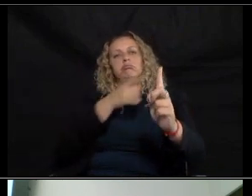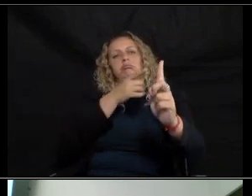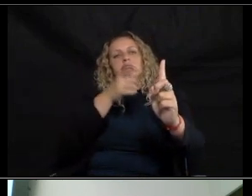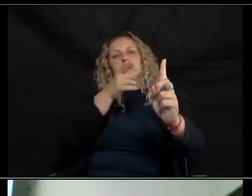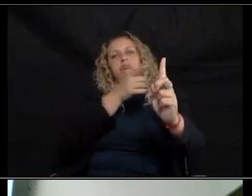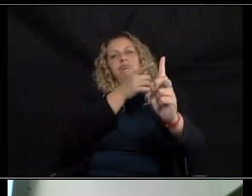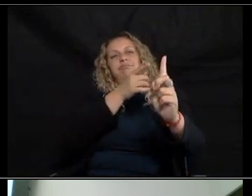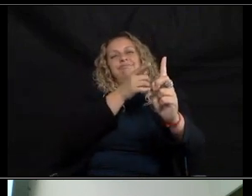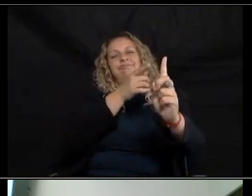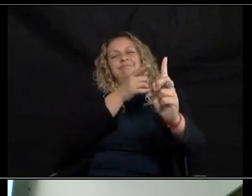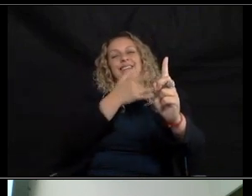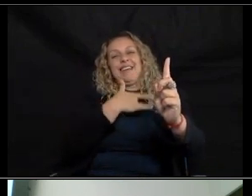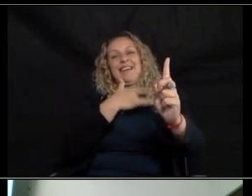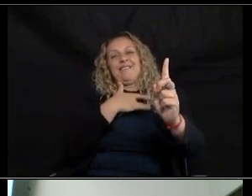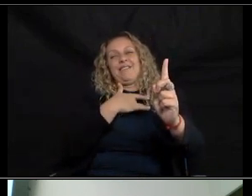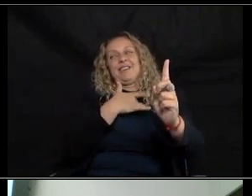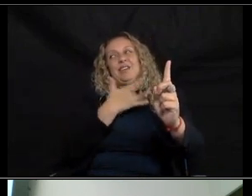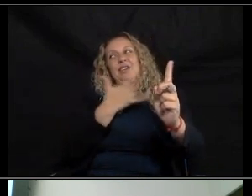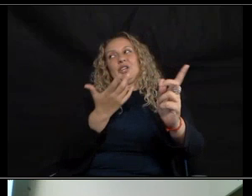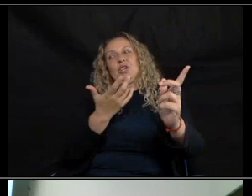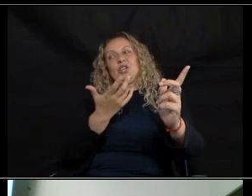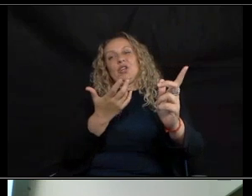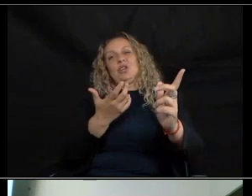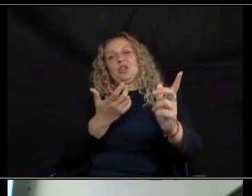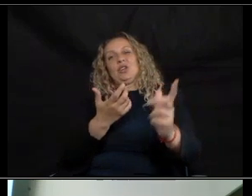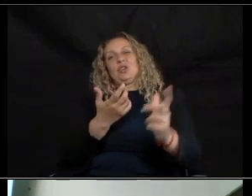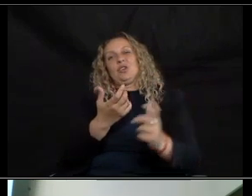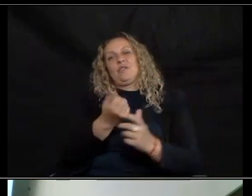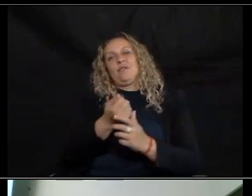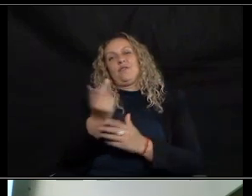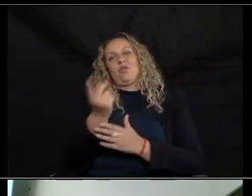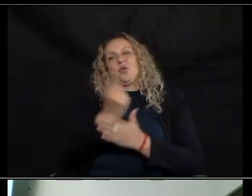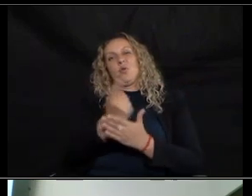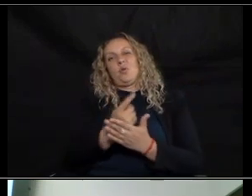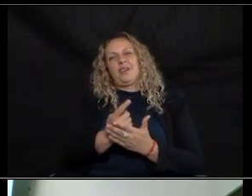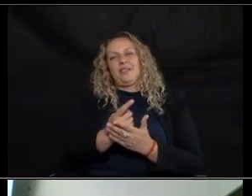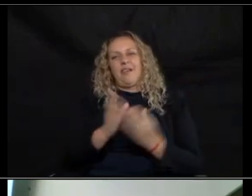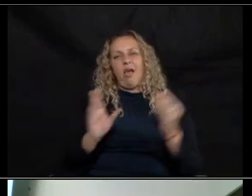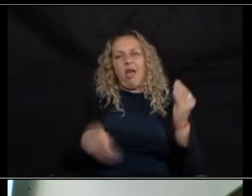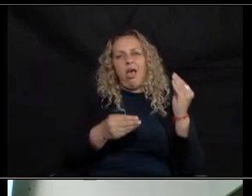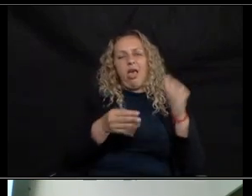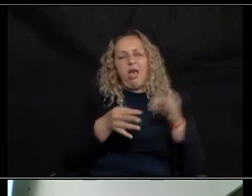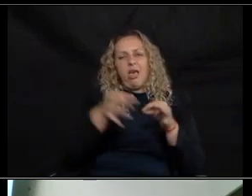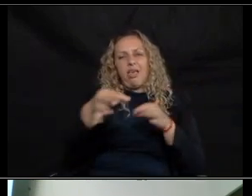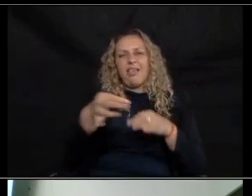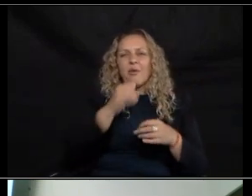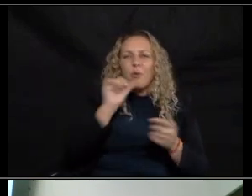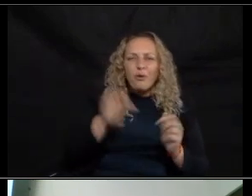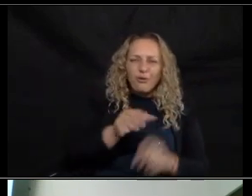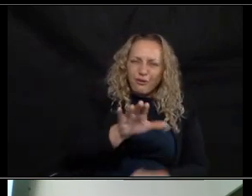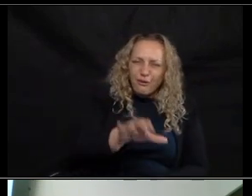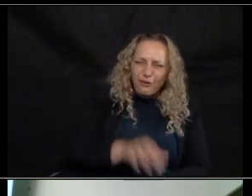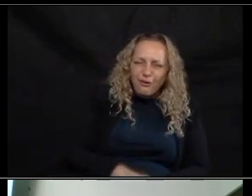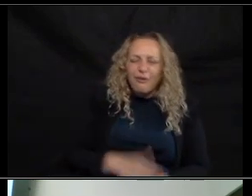I do feel that another couple of weeks won't hurt. I would like to